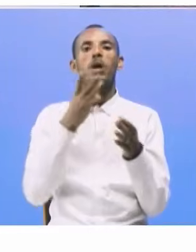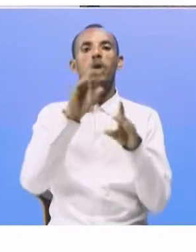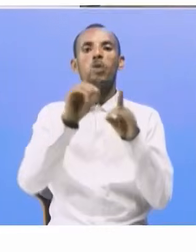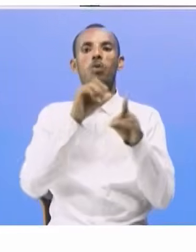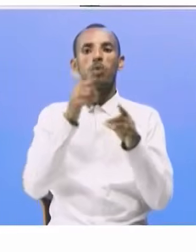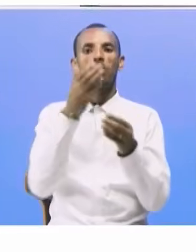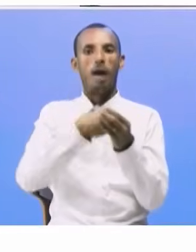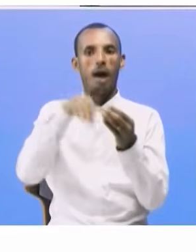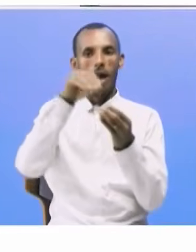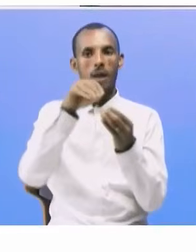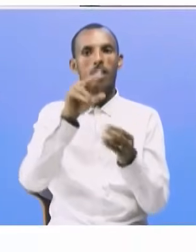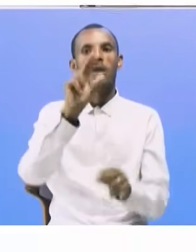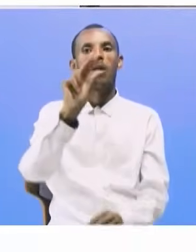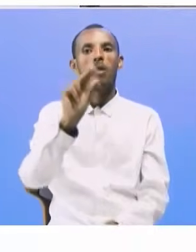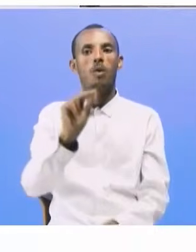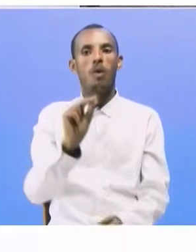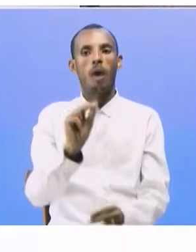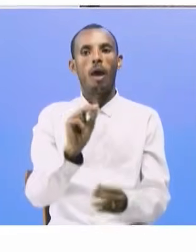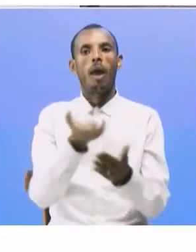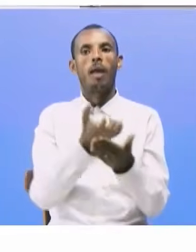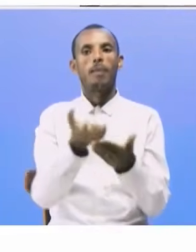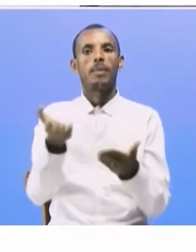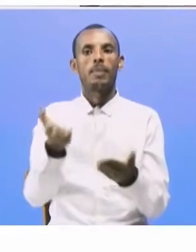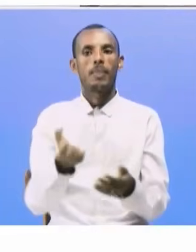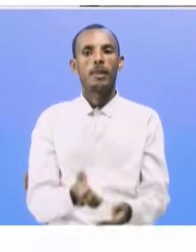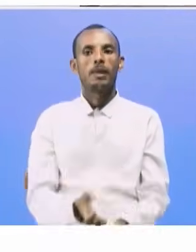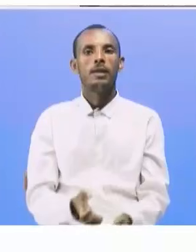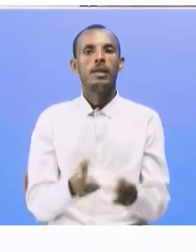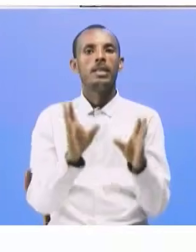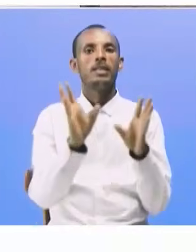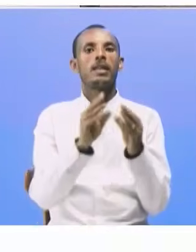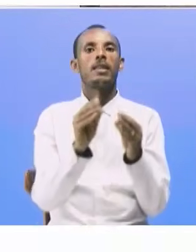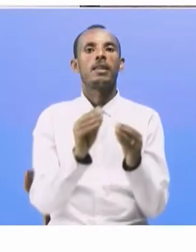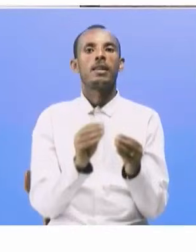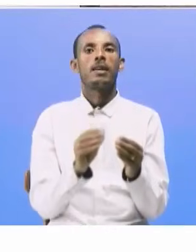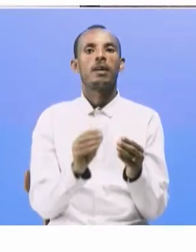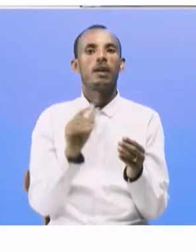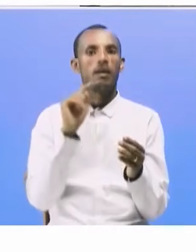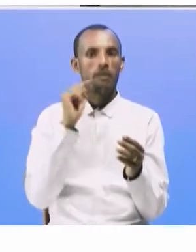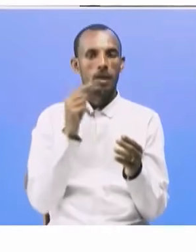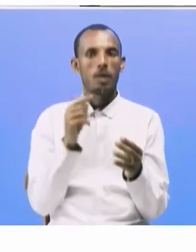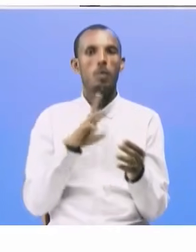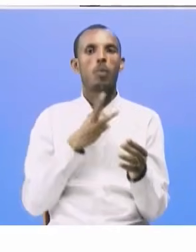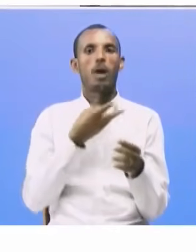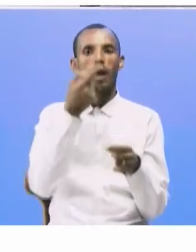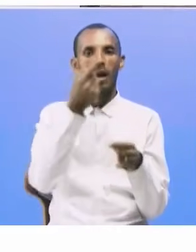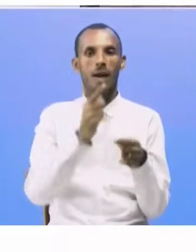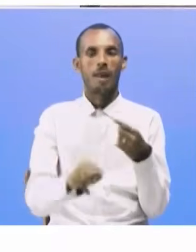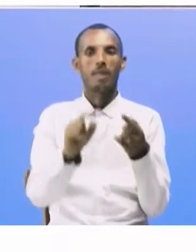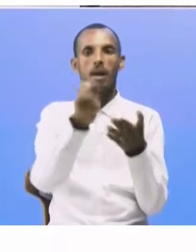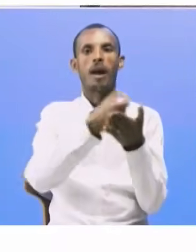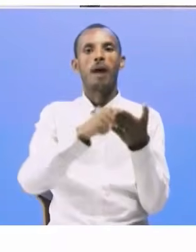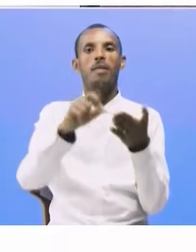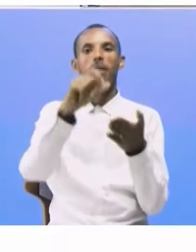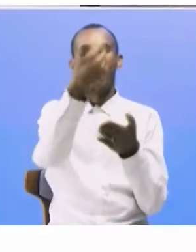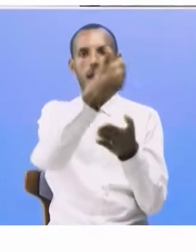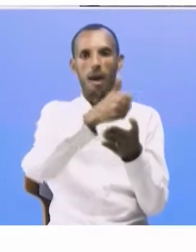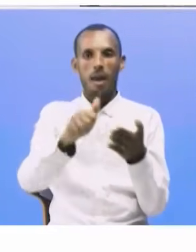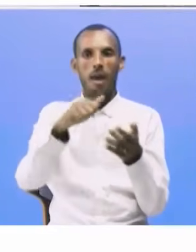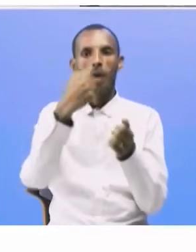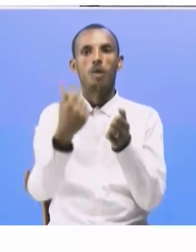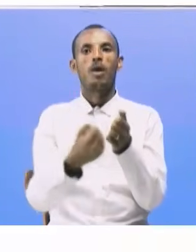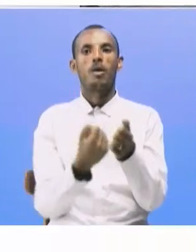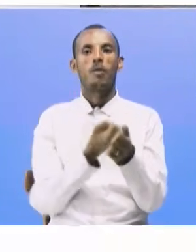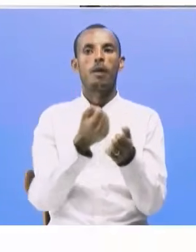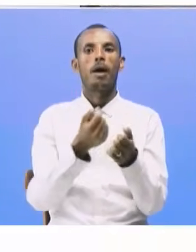So no need of repeating the element of a set. And even we can write in any order of the member